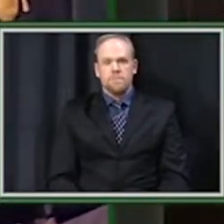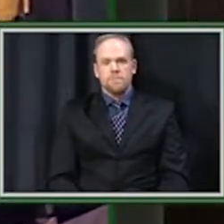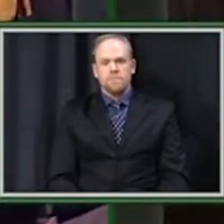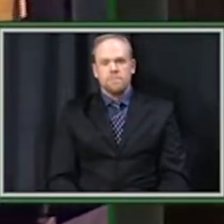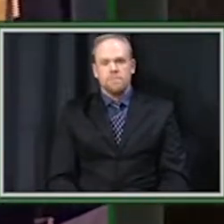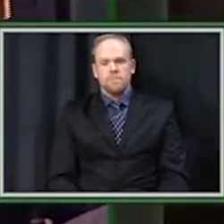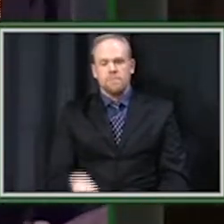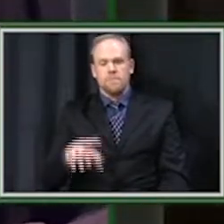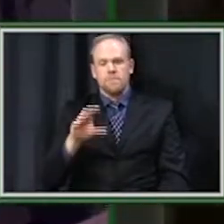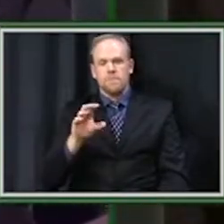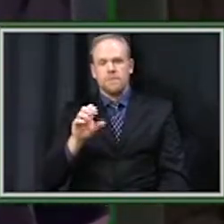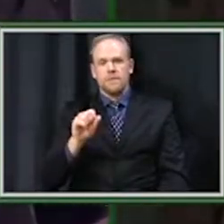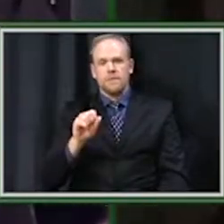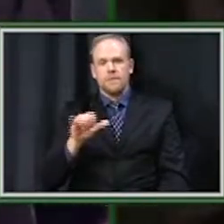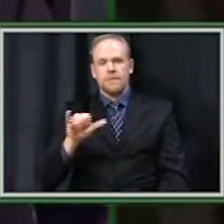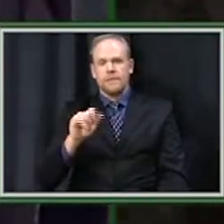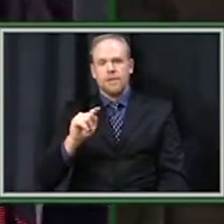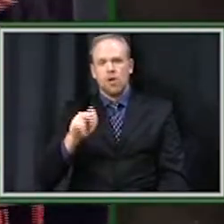Sitara Tabrizi.